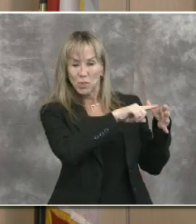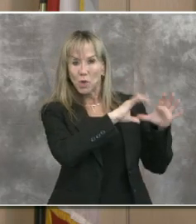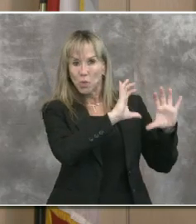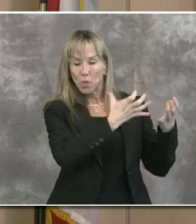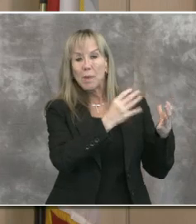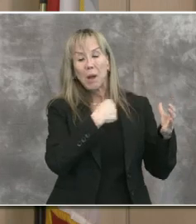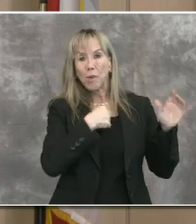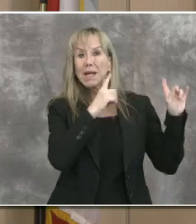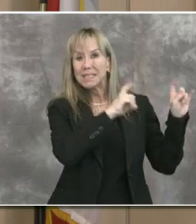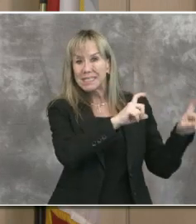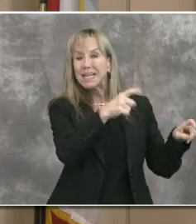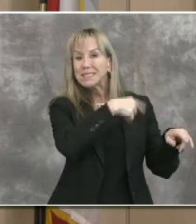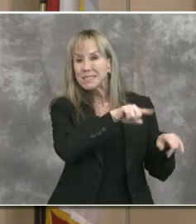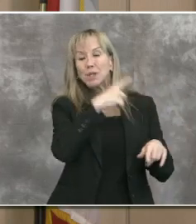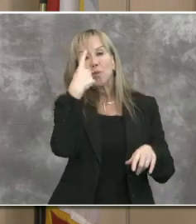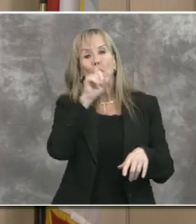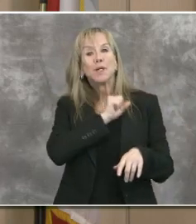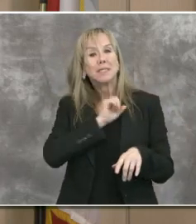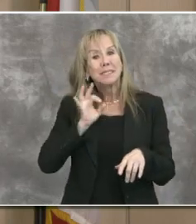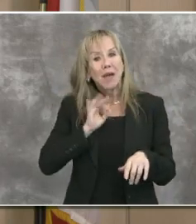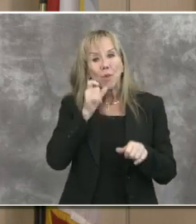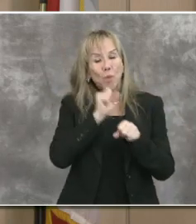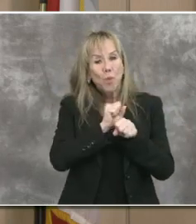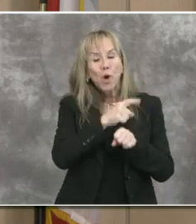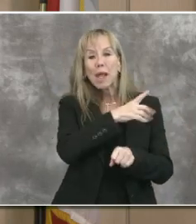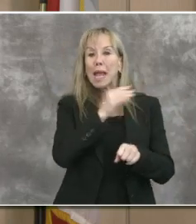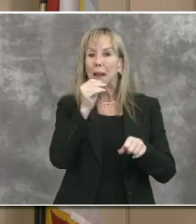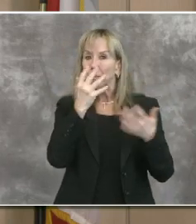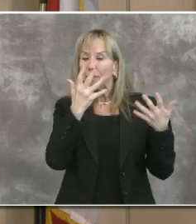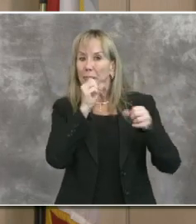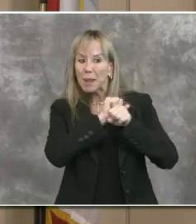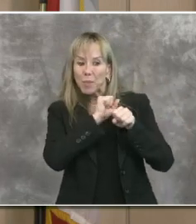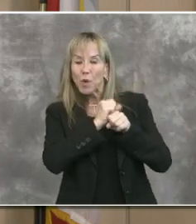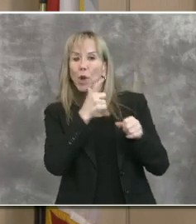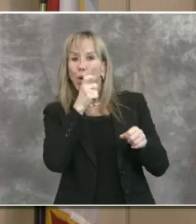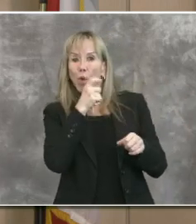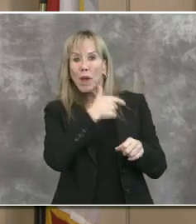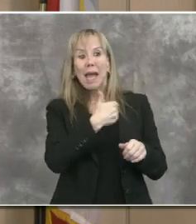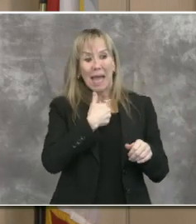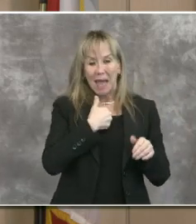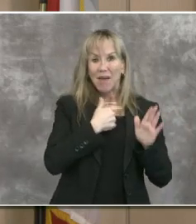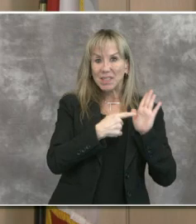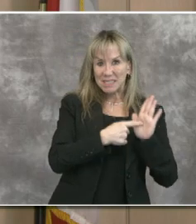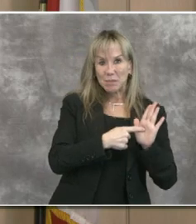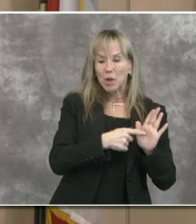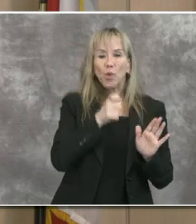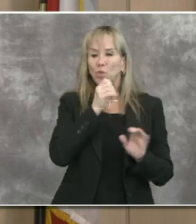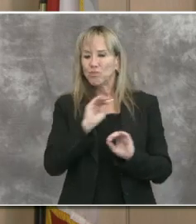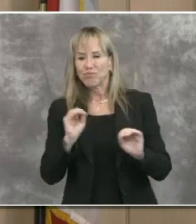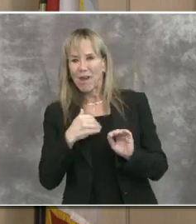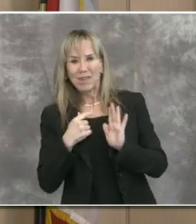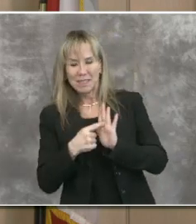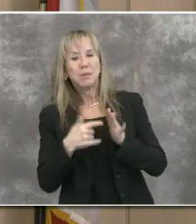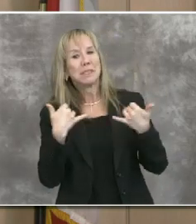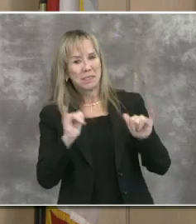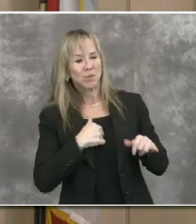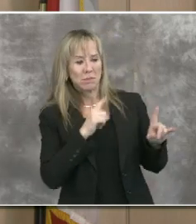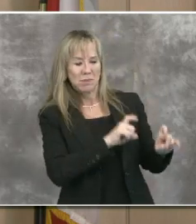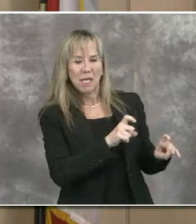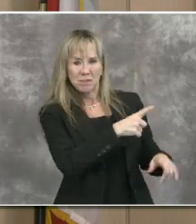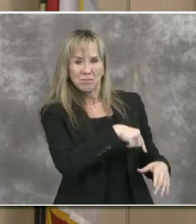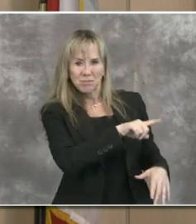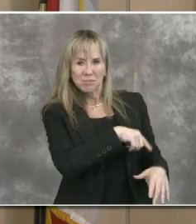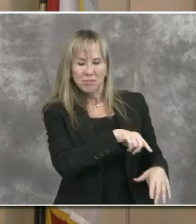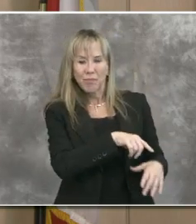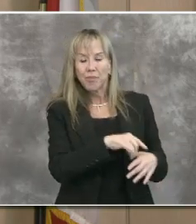these facilities for staff and employees, asymptomatic and symptomatic, because we want to know what's going on. But as Dr. McDonald